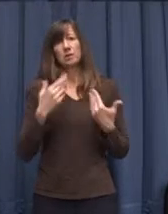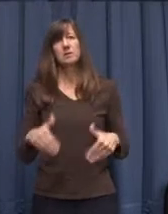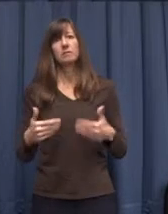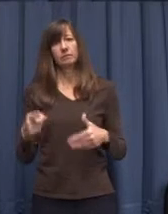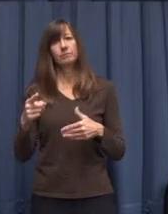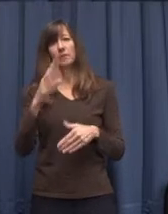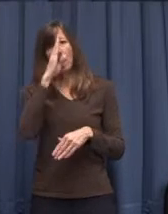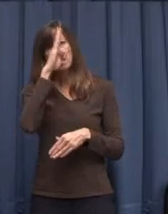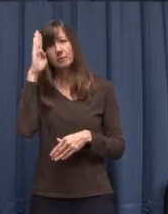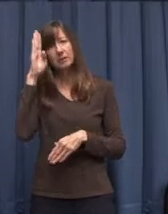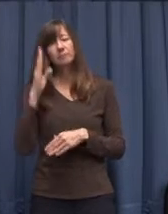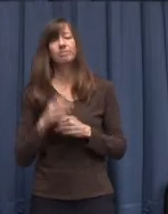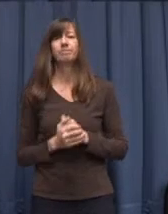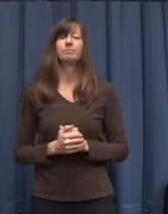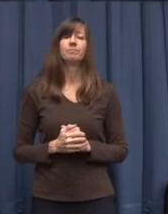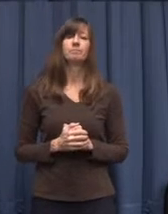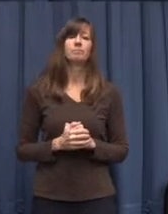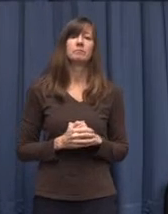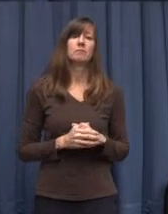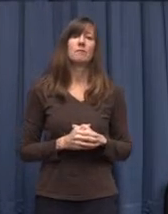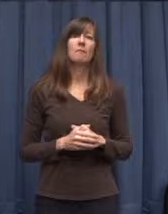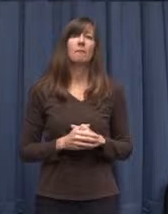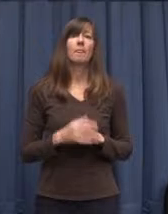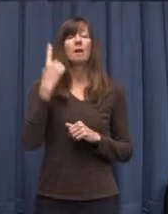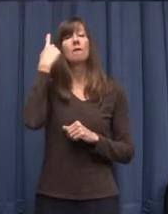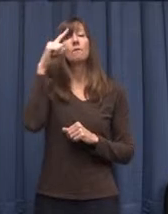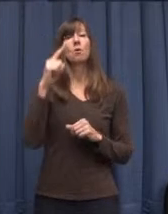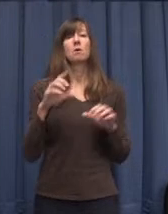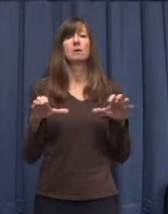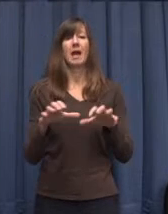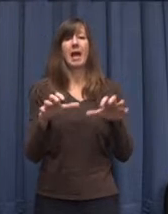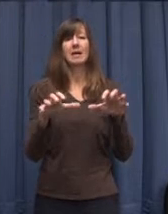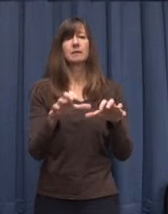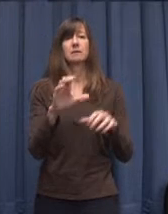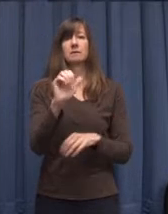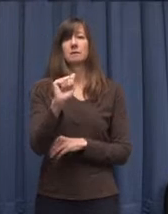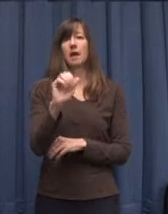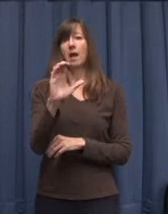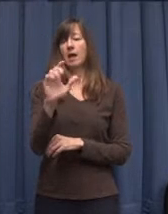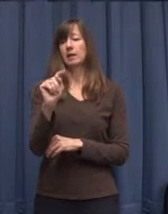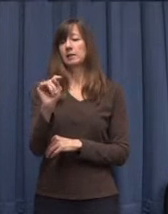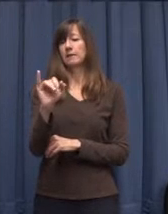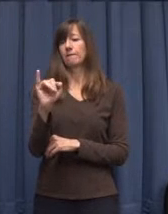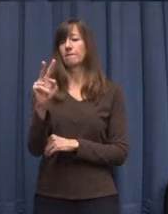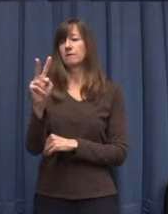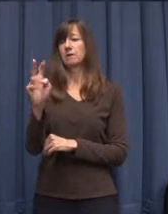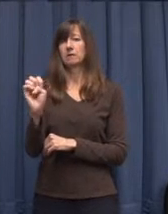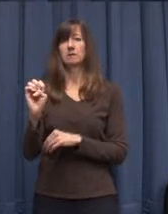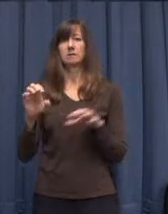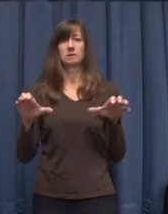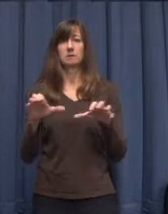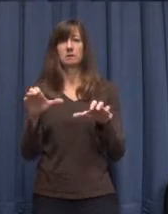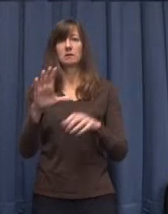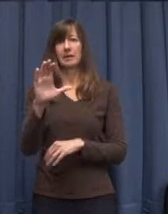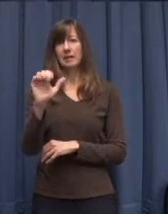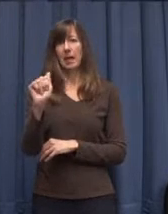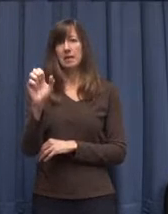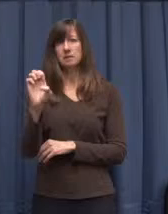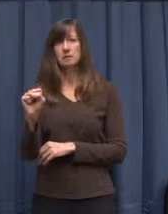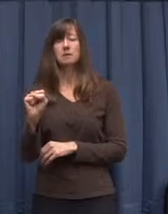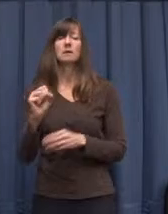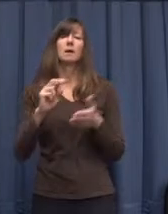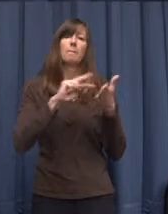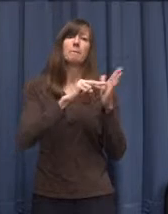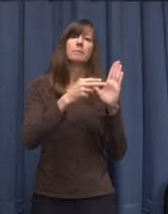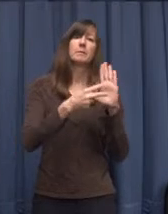hospitalized. In terms of the active case number, this gives you a sense of how many current known COVID cases there